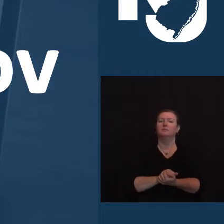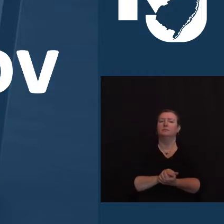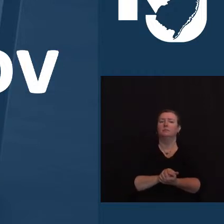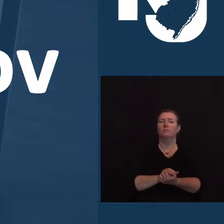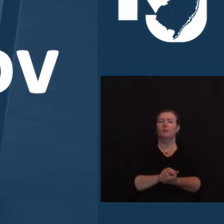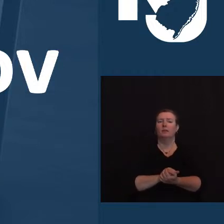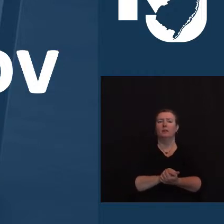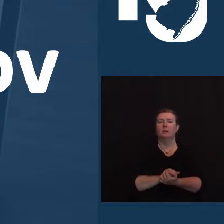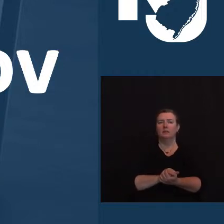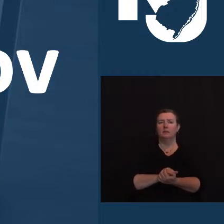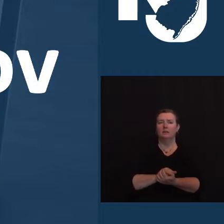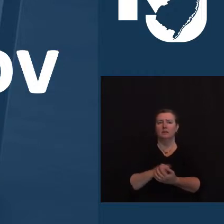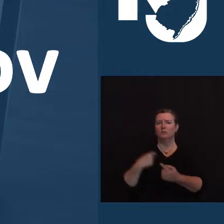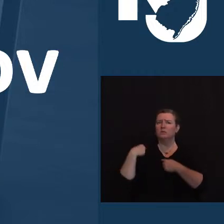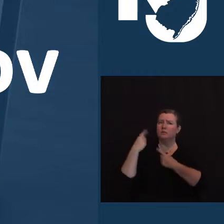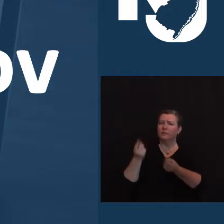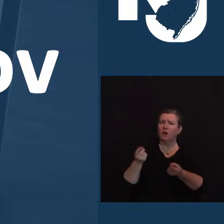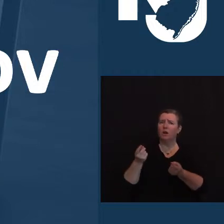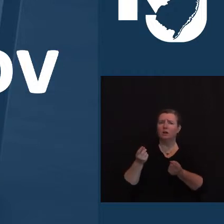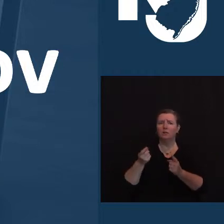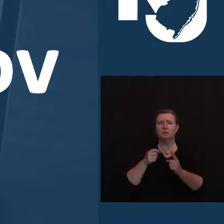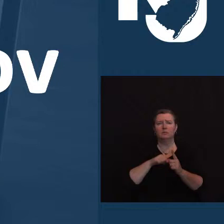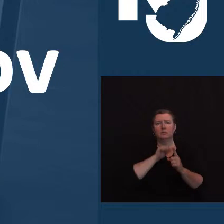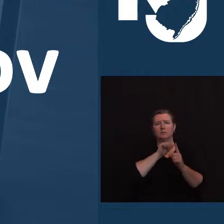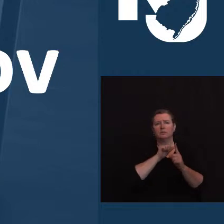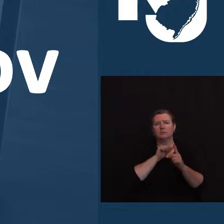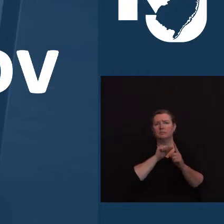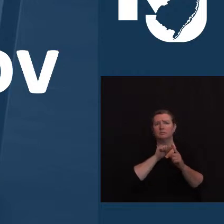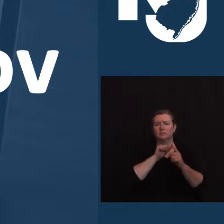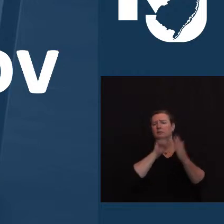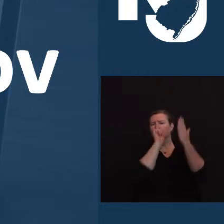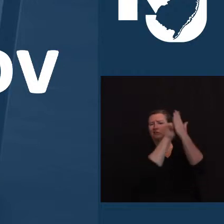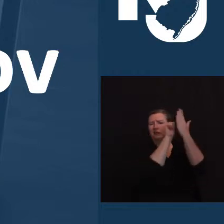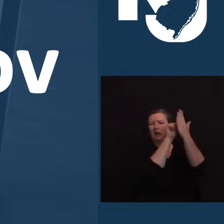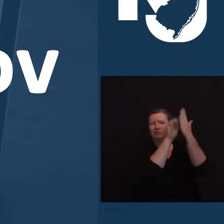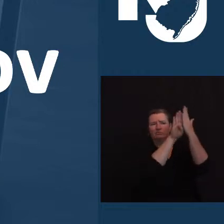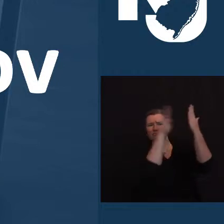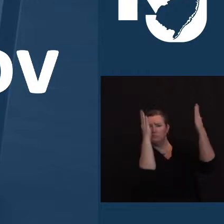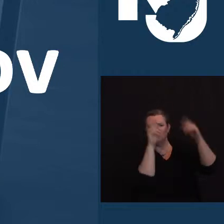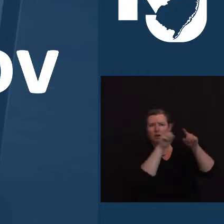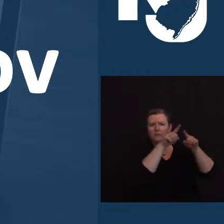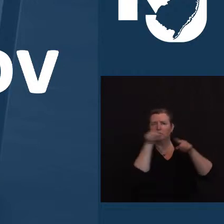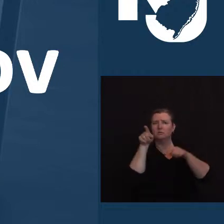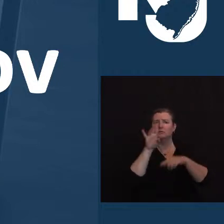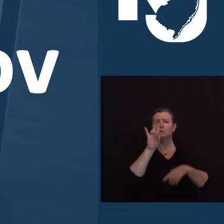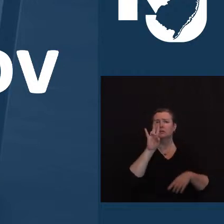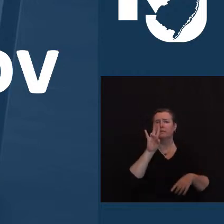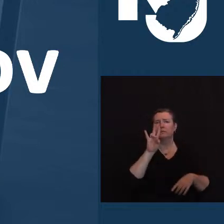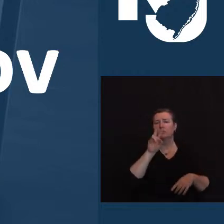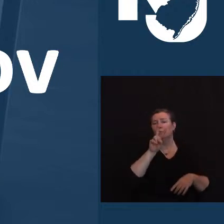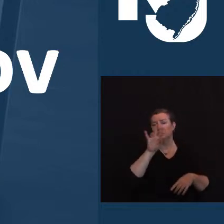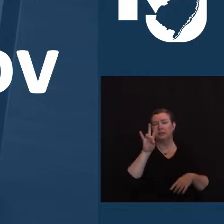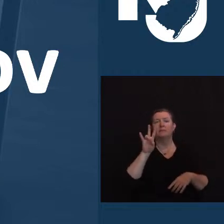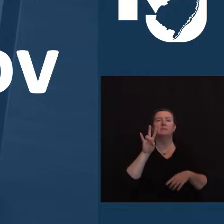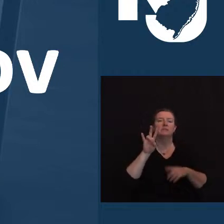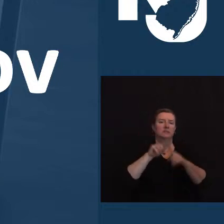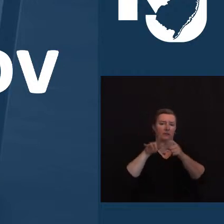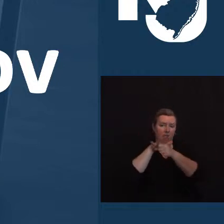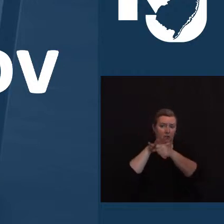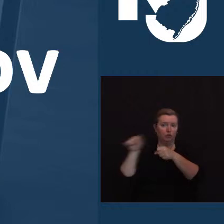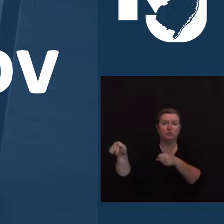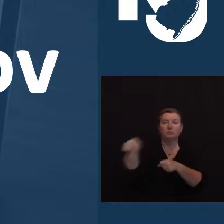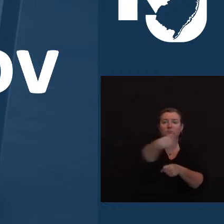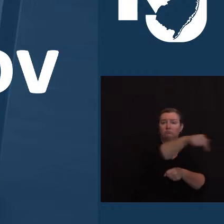communities in the state. And again, the folks who are unvaccinated largely break into two categories: folks who are rejecting the science and the